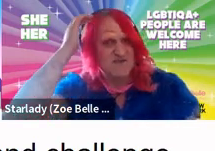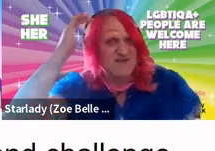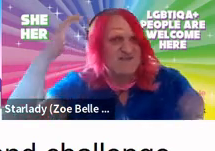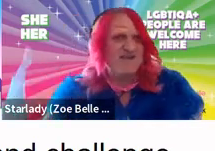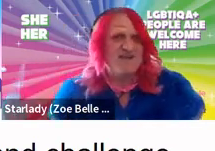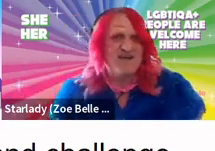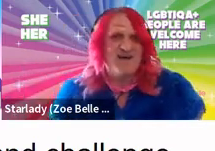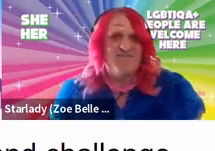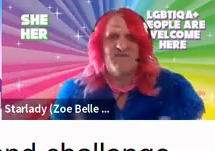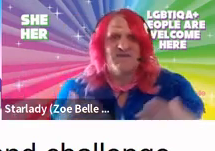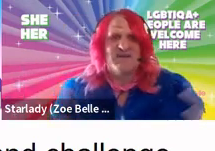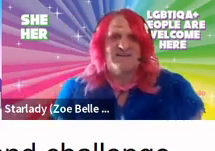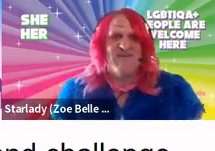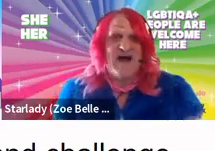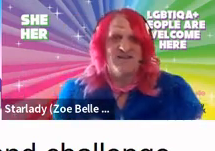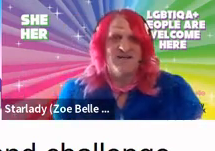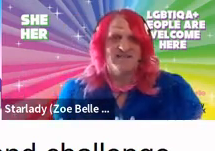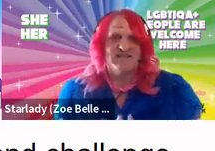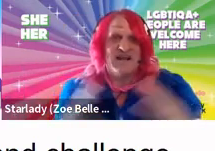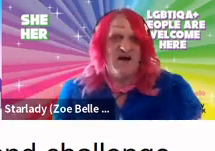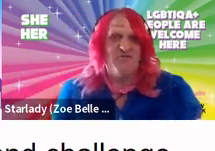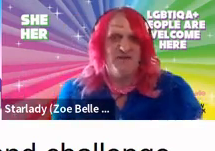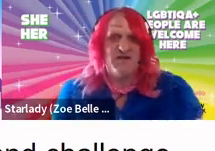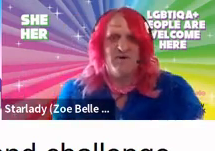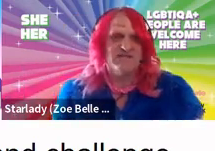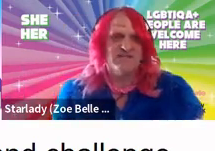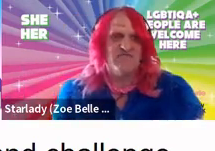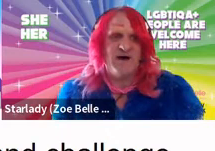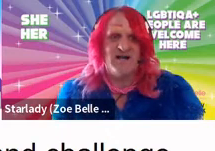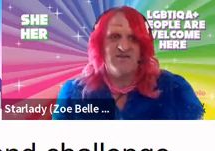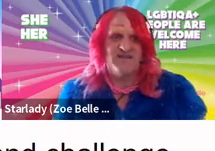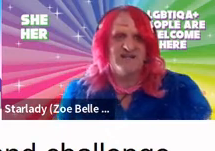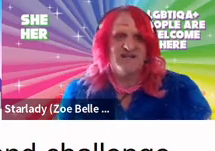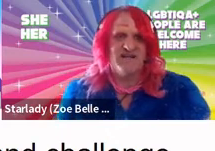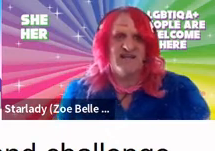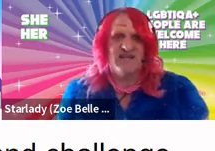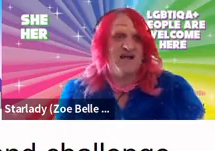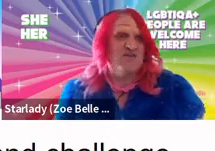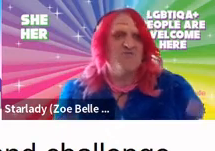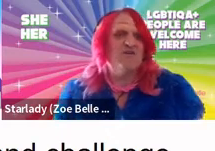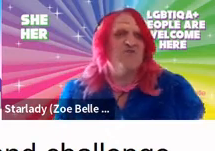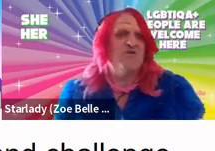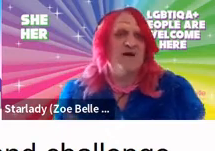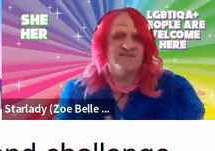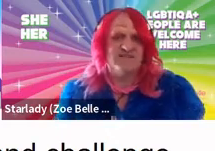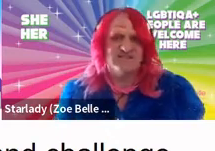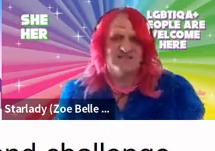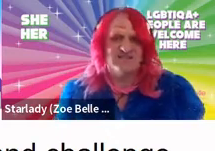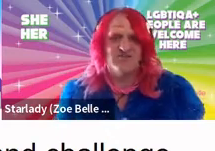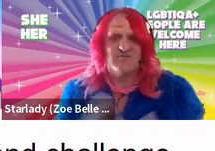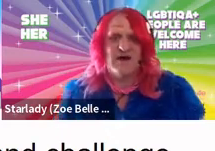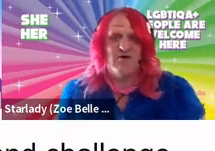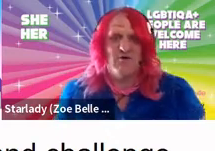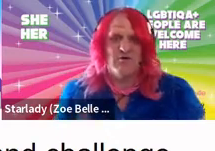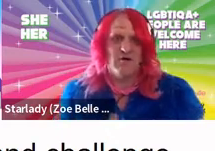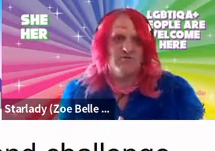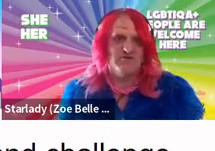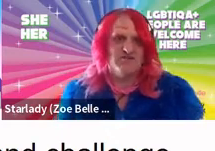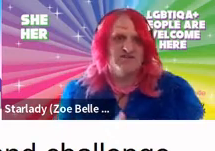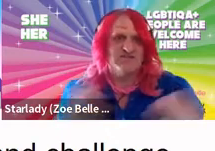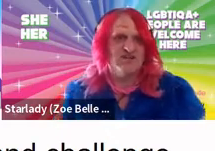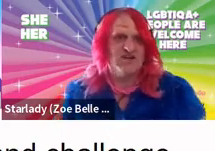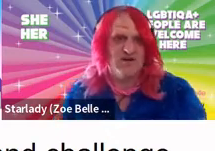guess that it's valid and healthy and a positive part of identity, and that we have always existed throughout